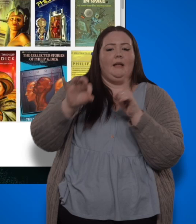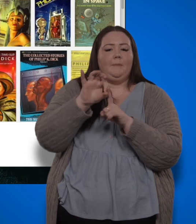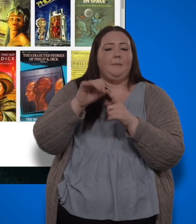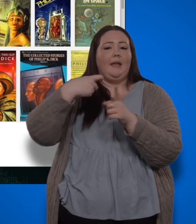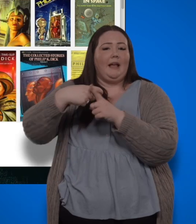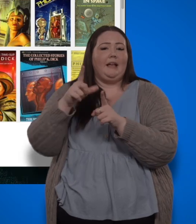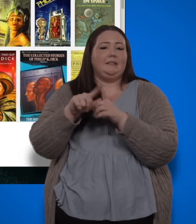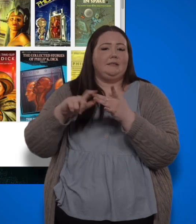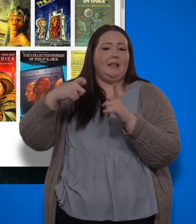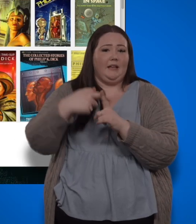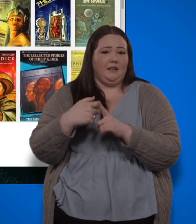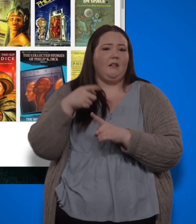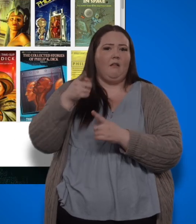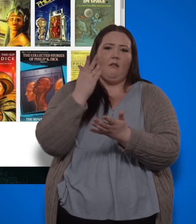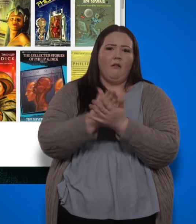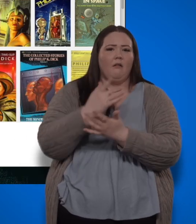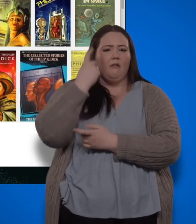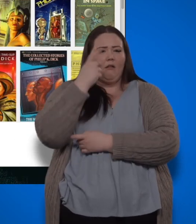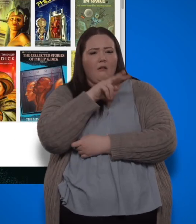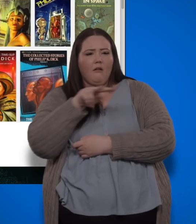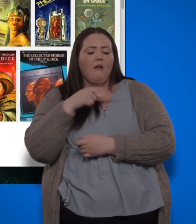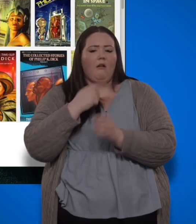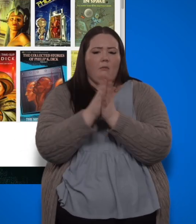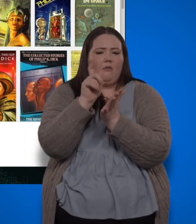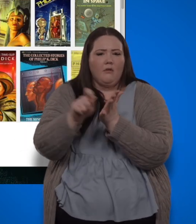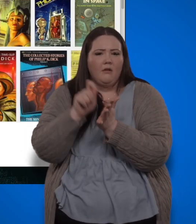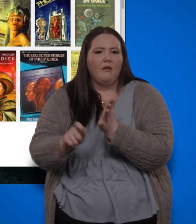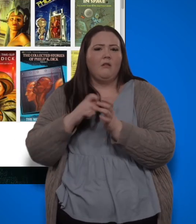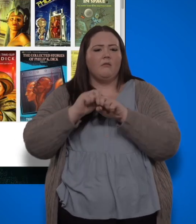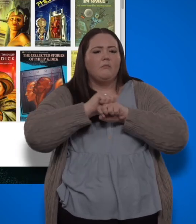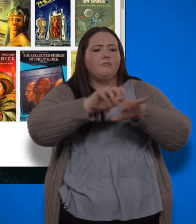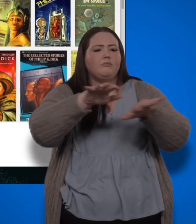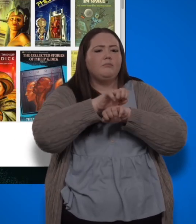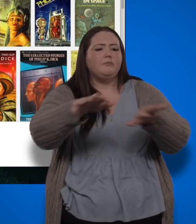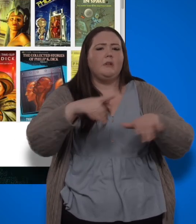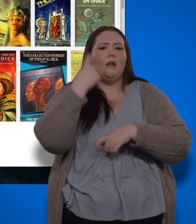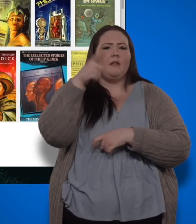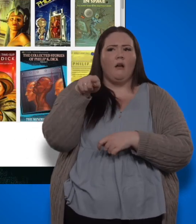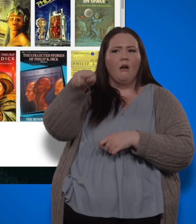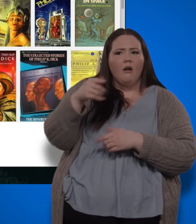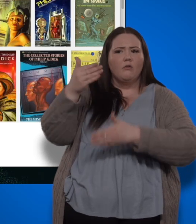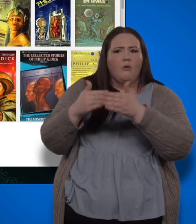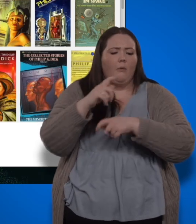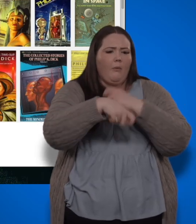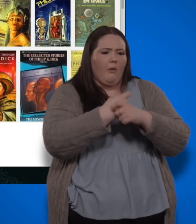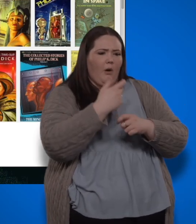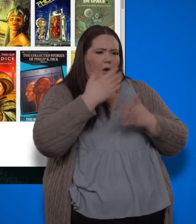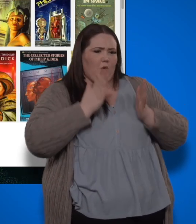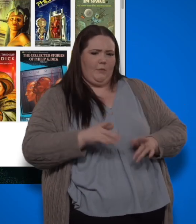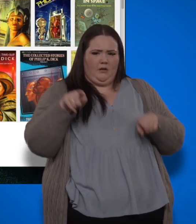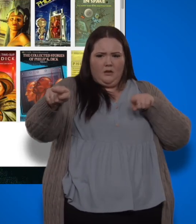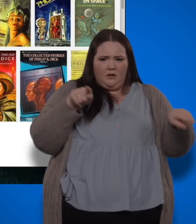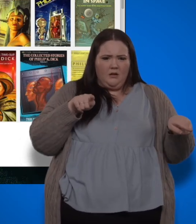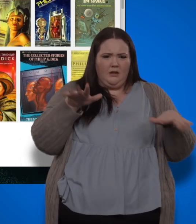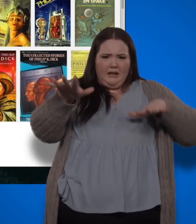influential, raising issues. It was he who came up with this idea of the replicants, which were